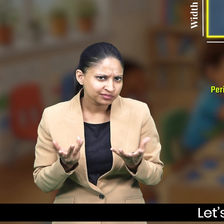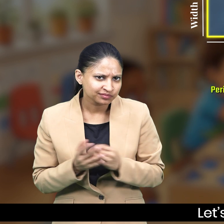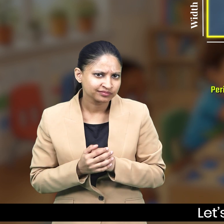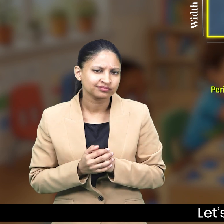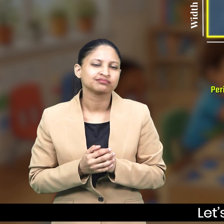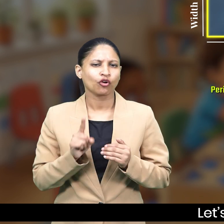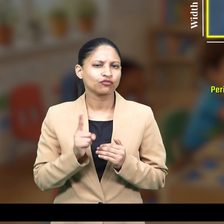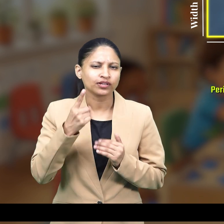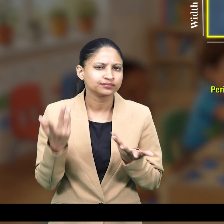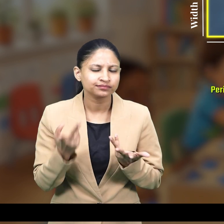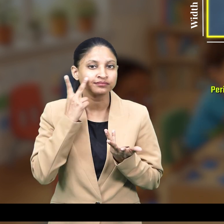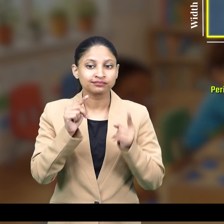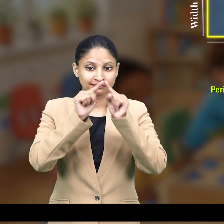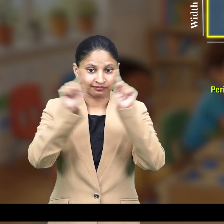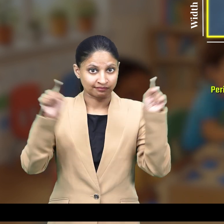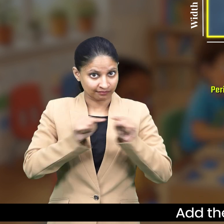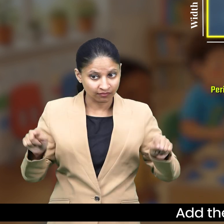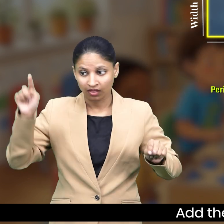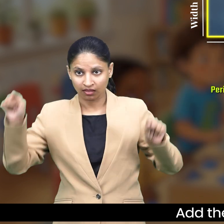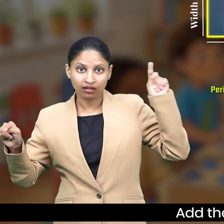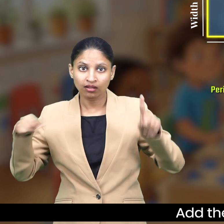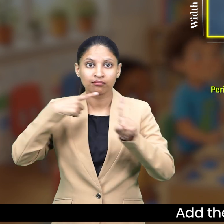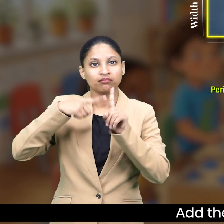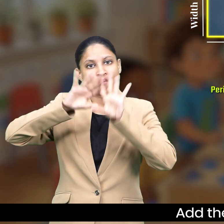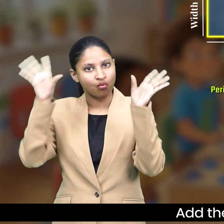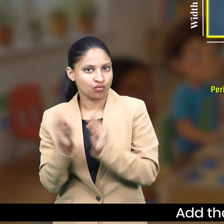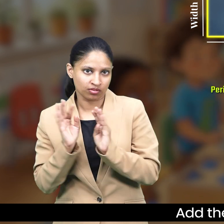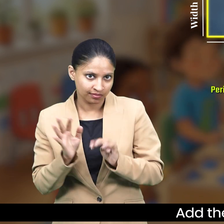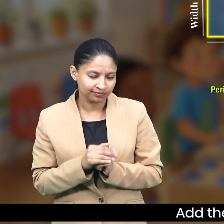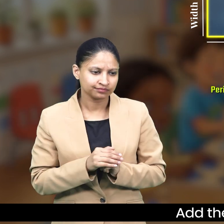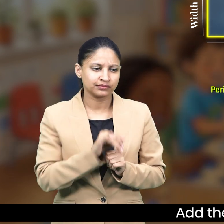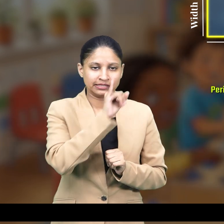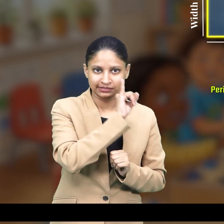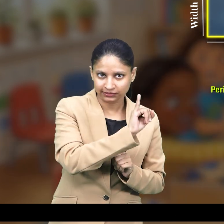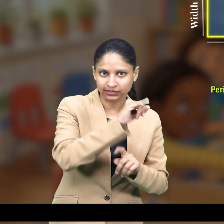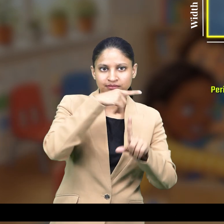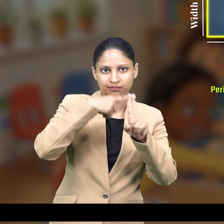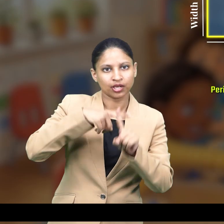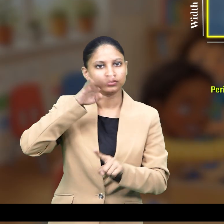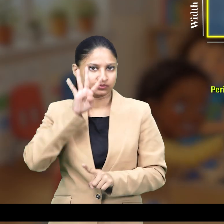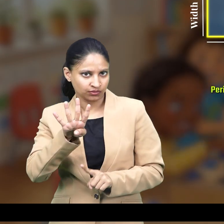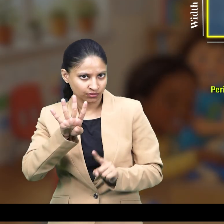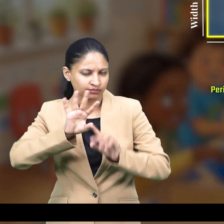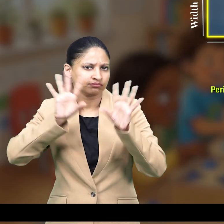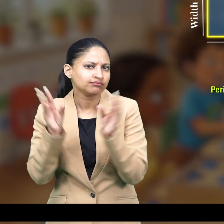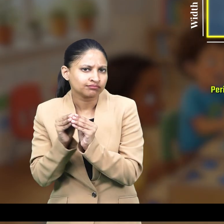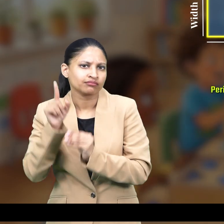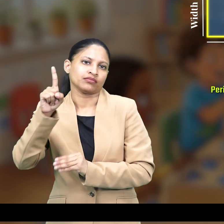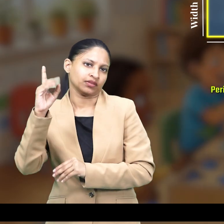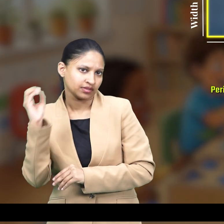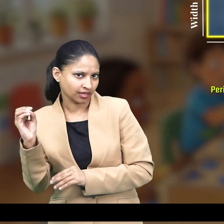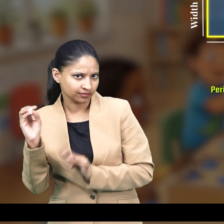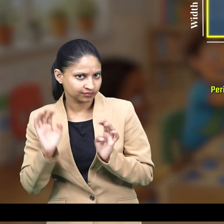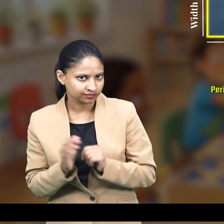the perimeter. Step 1. Add the length and the width. 6 plus 4 is equal